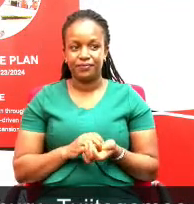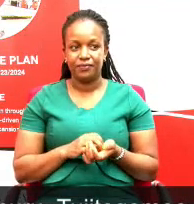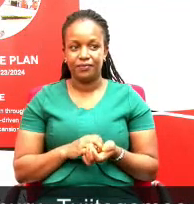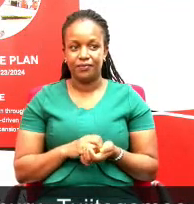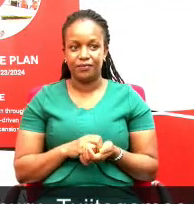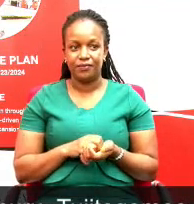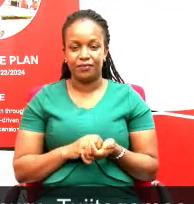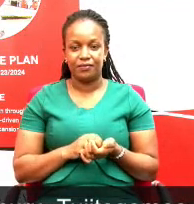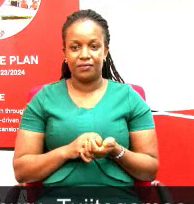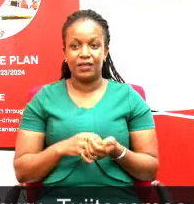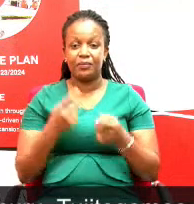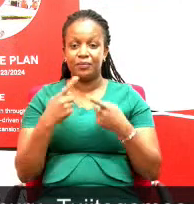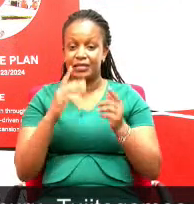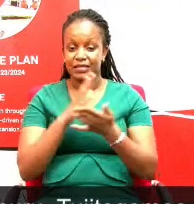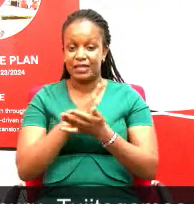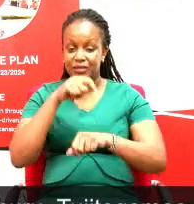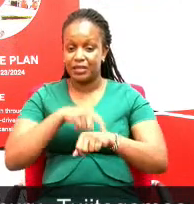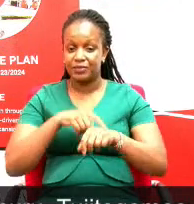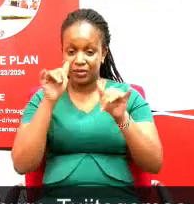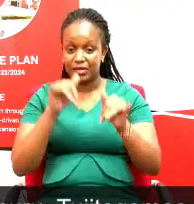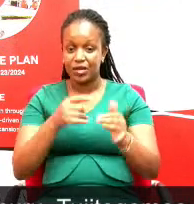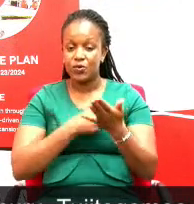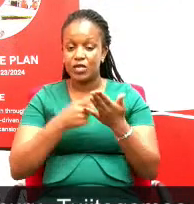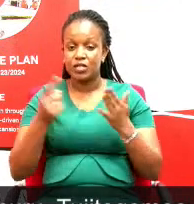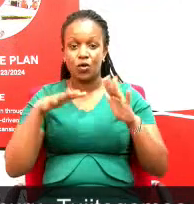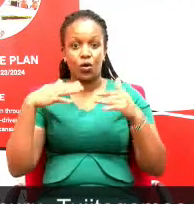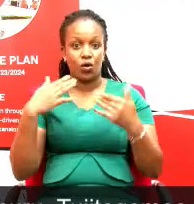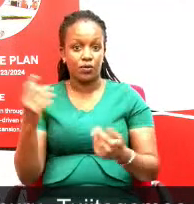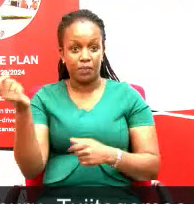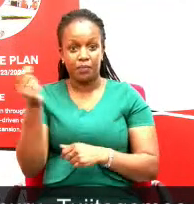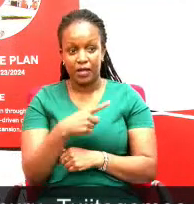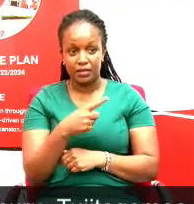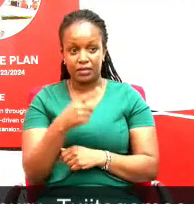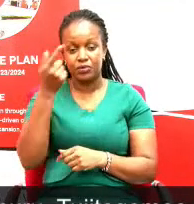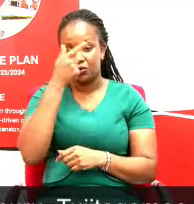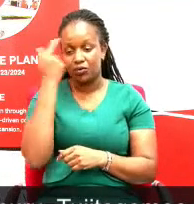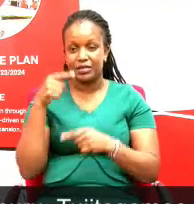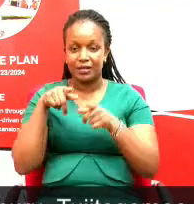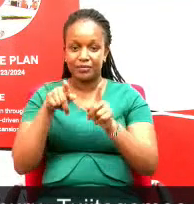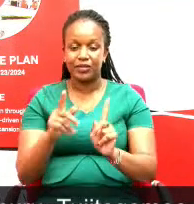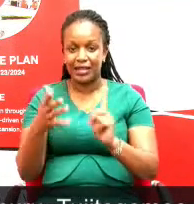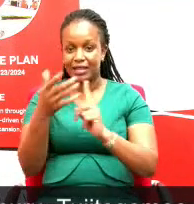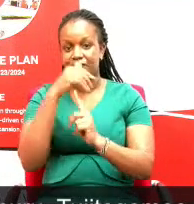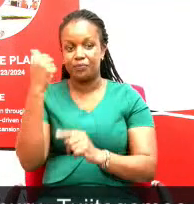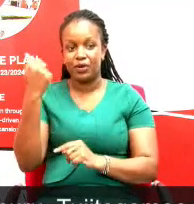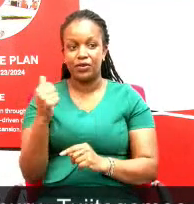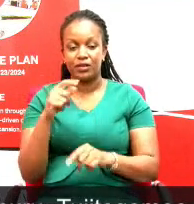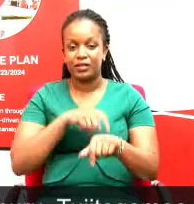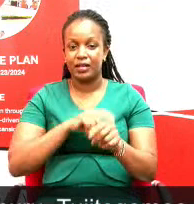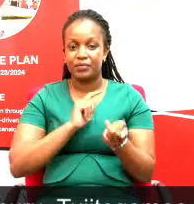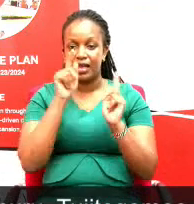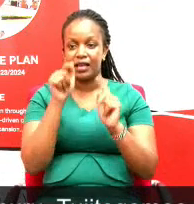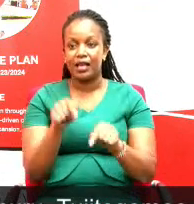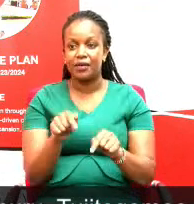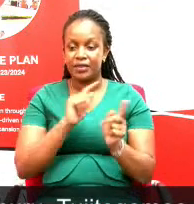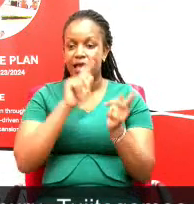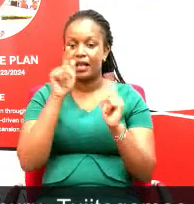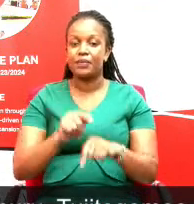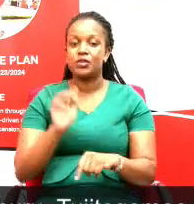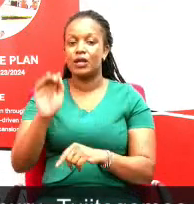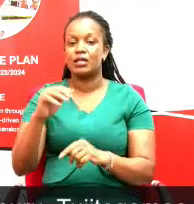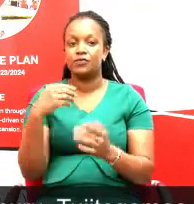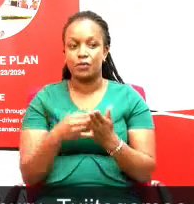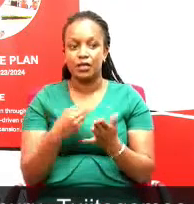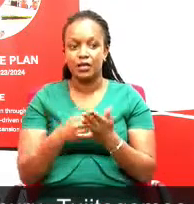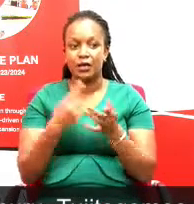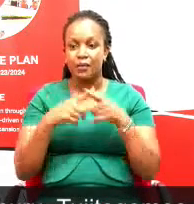It can take even weeks or months, or we don't even see them because we are not happy with them. Because when they come, we know they're coming to us for money.